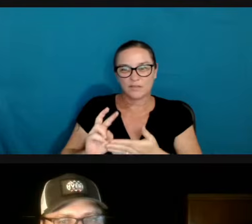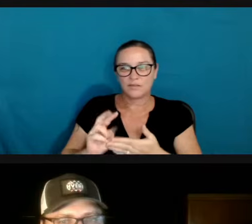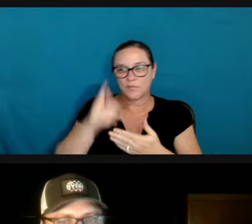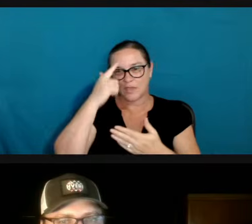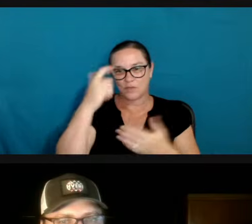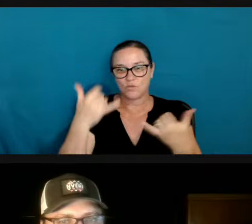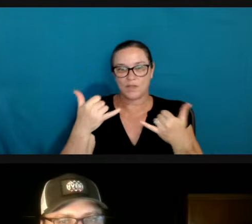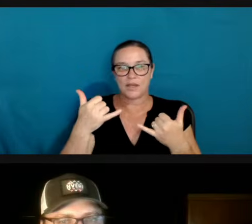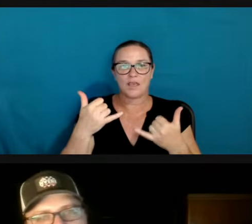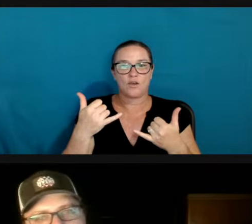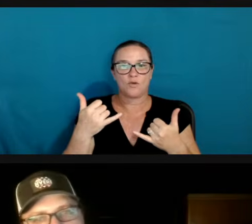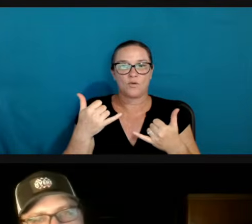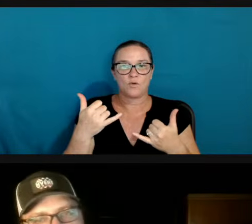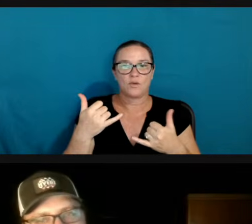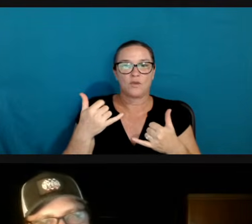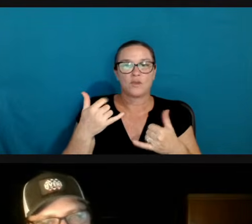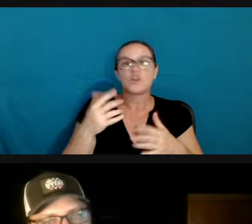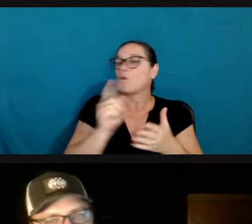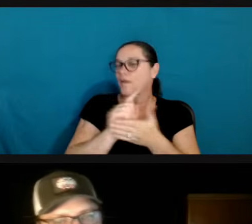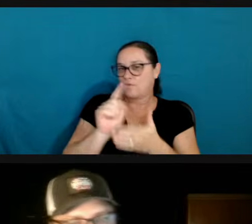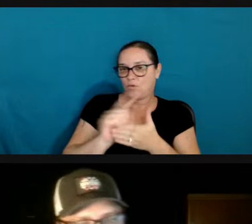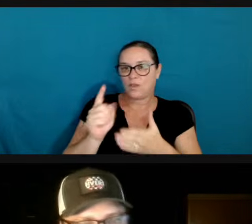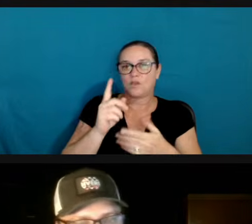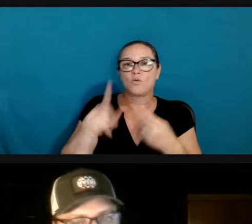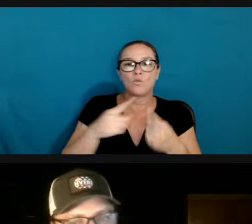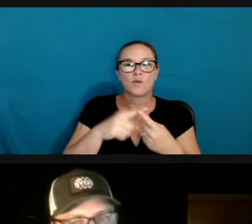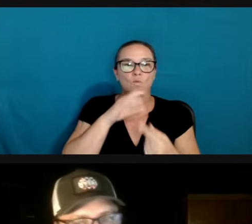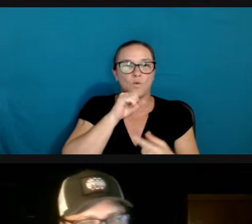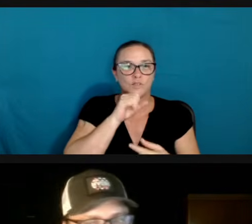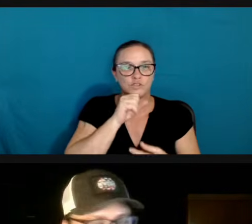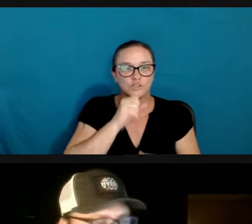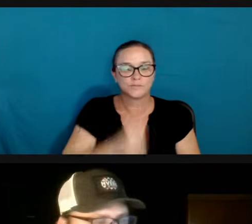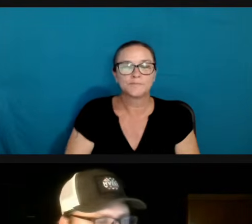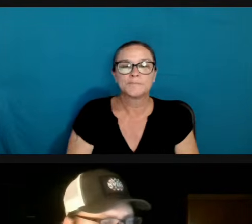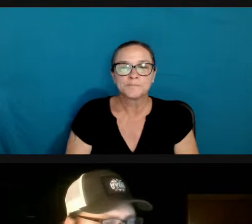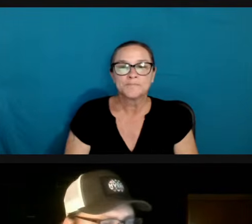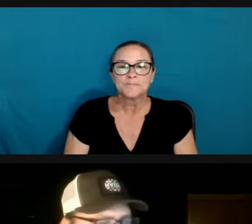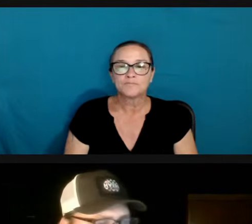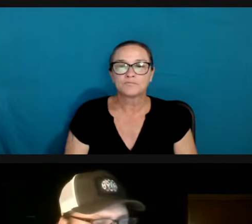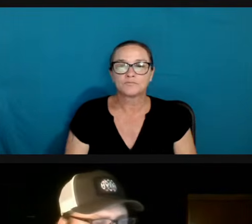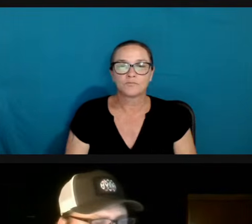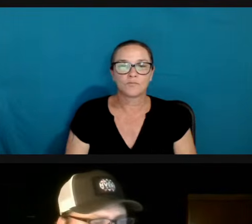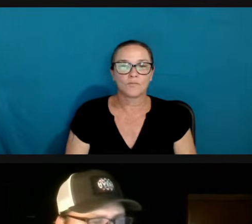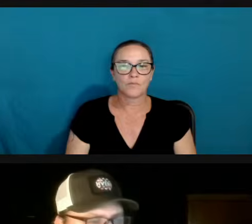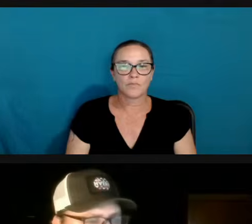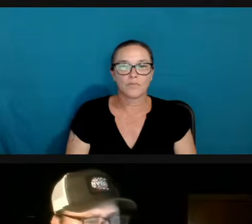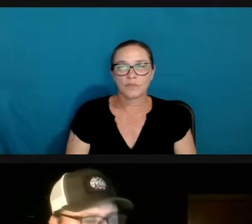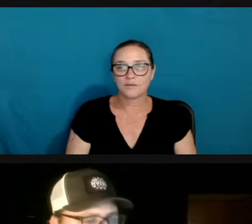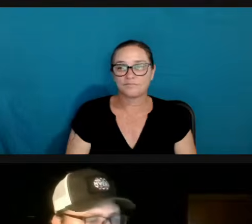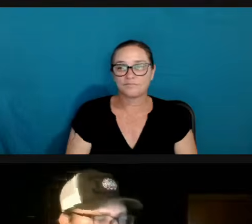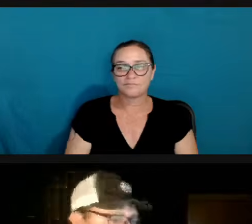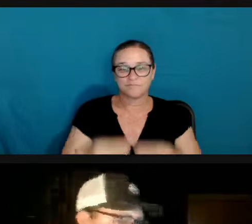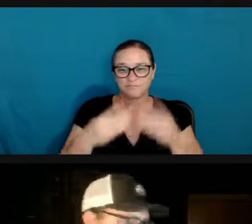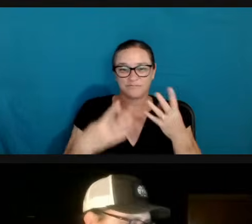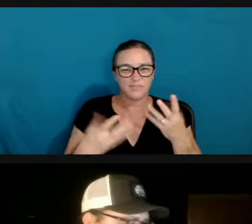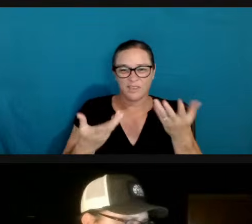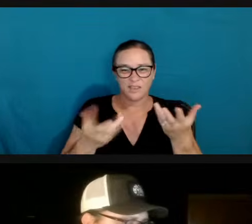and perhaps some bonus ones during the episodes as well. So otherwise, there's not much really